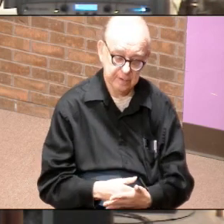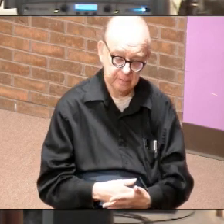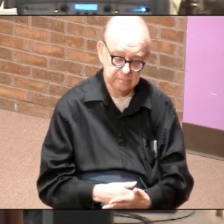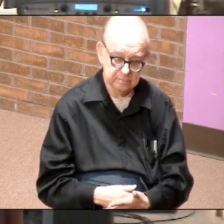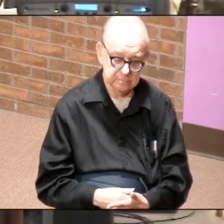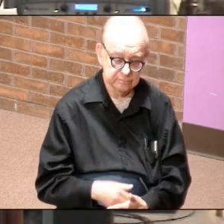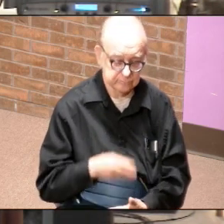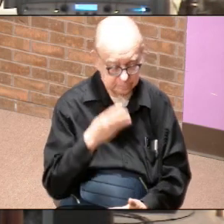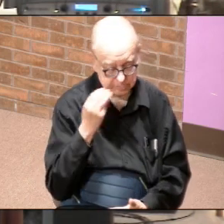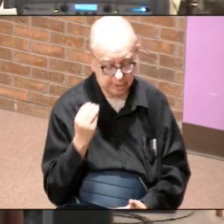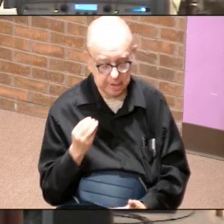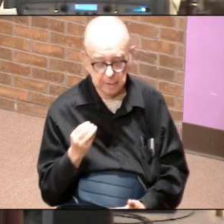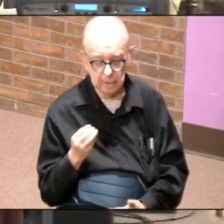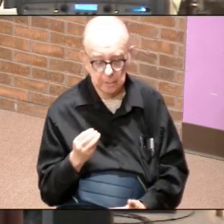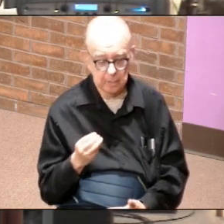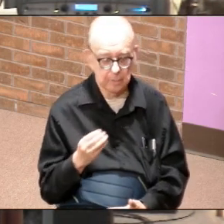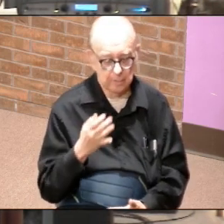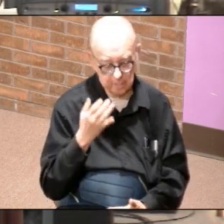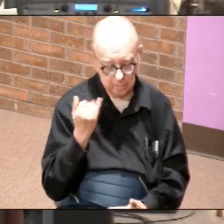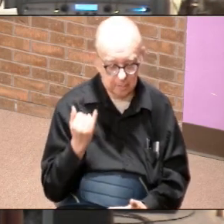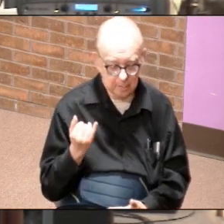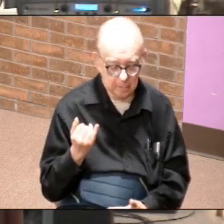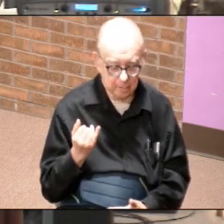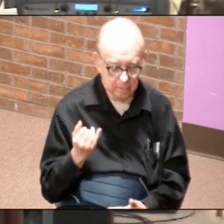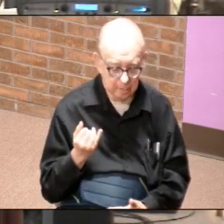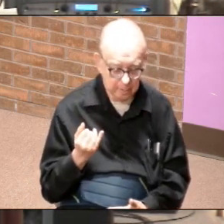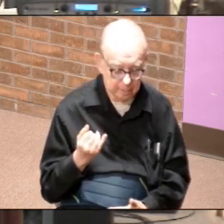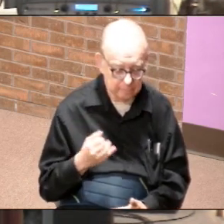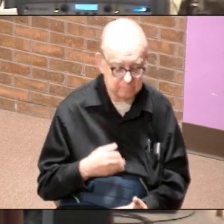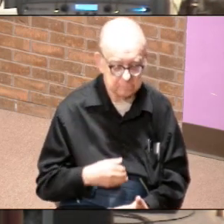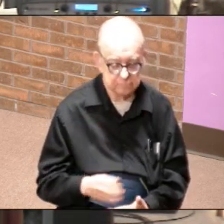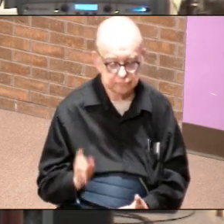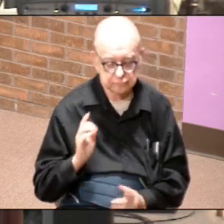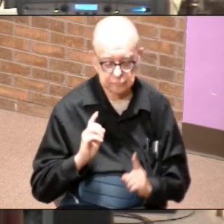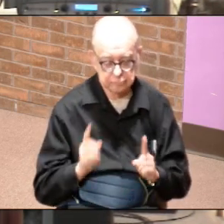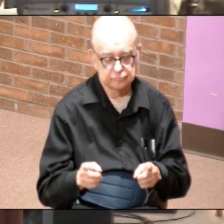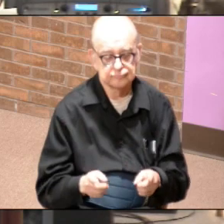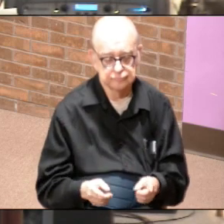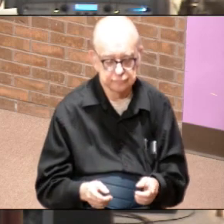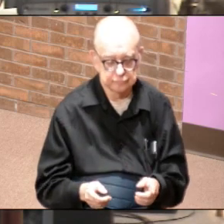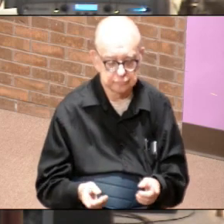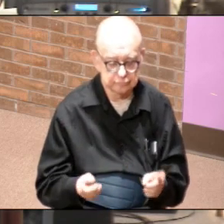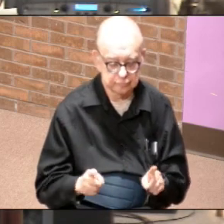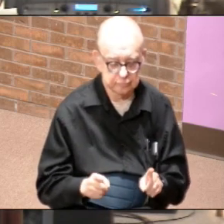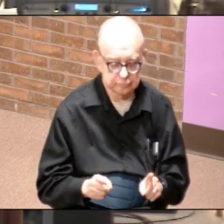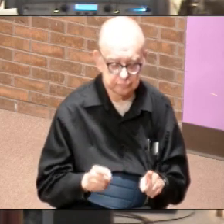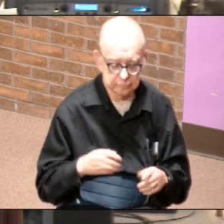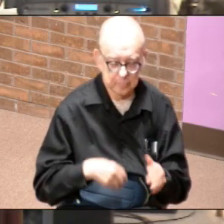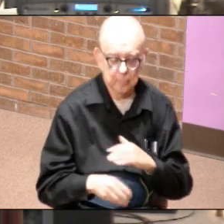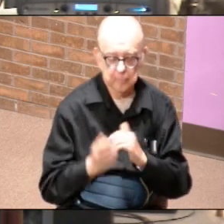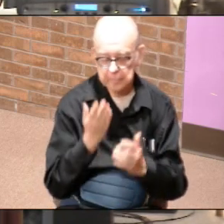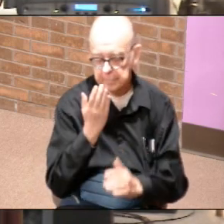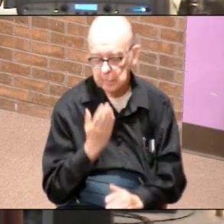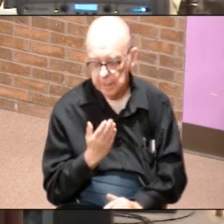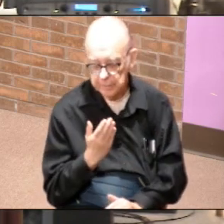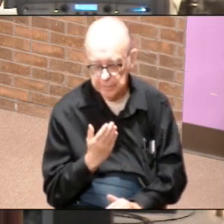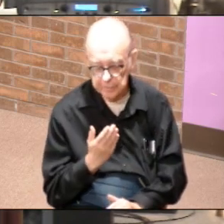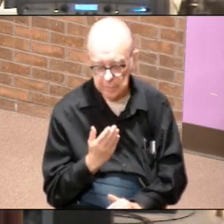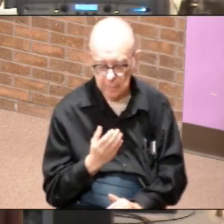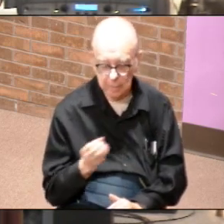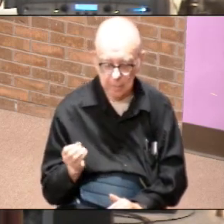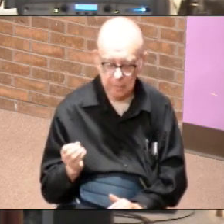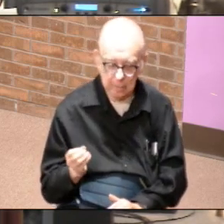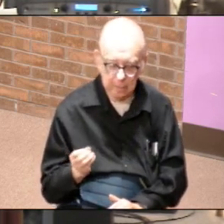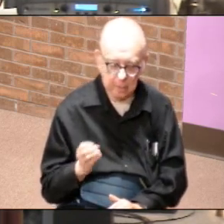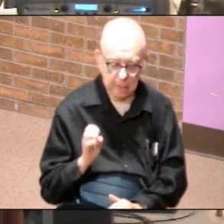And Mary, Joseph, sent her, and she went over there, and when she came into the presence